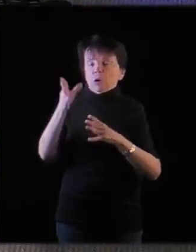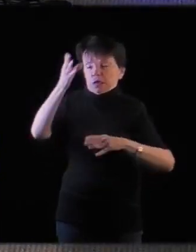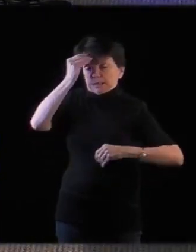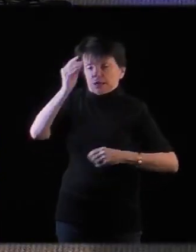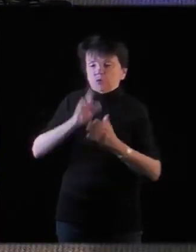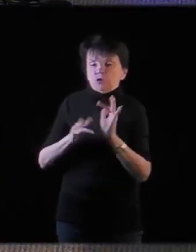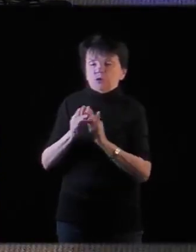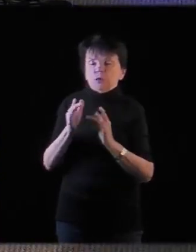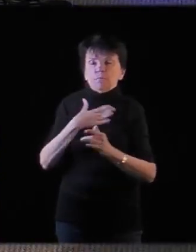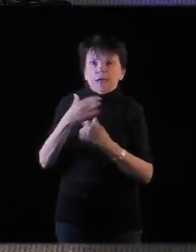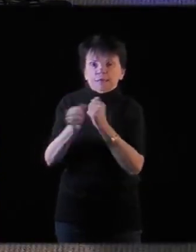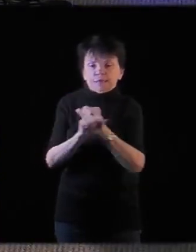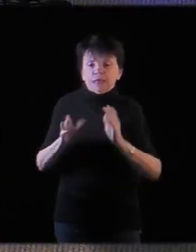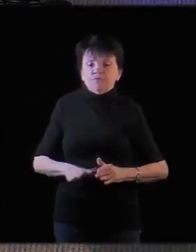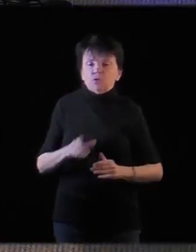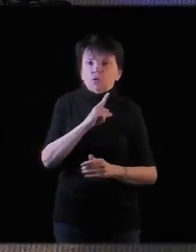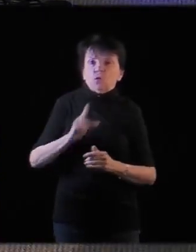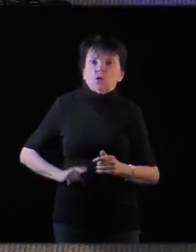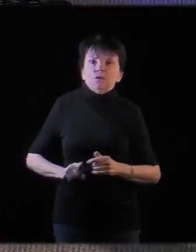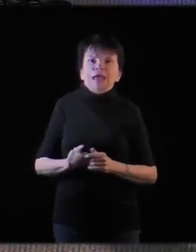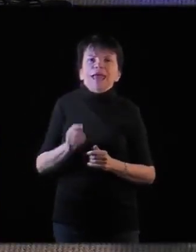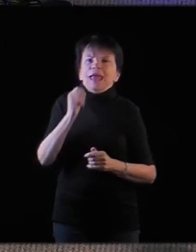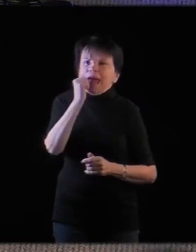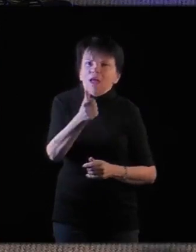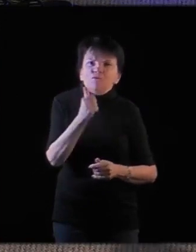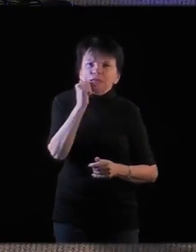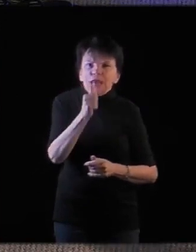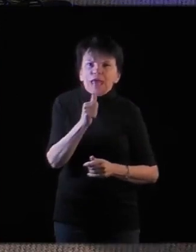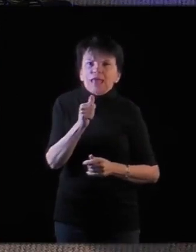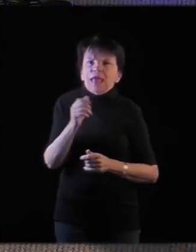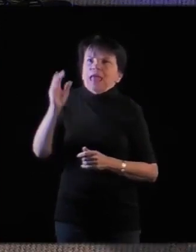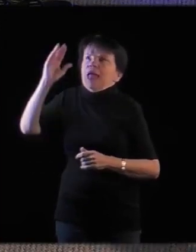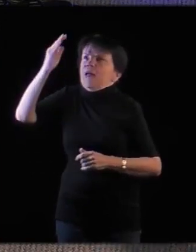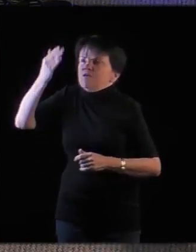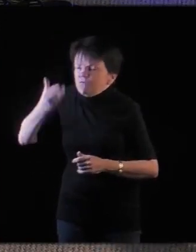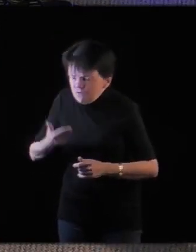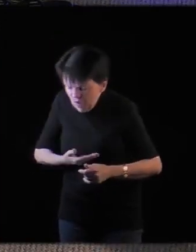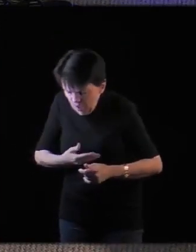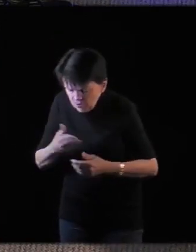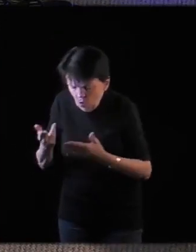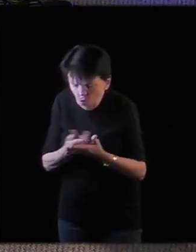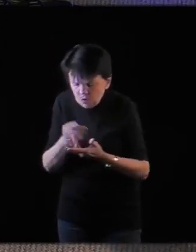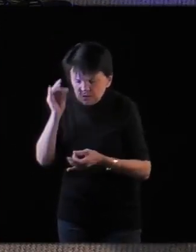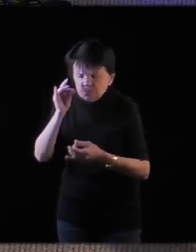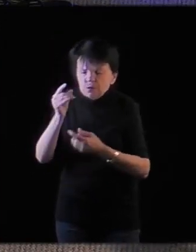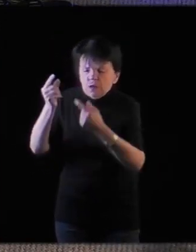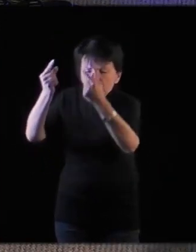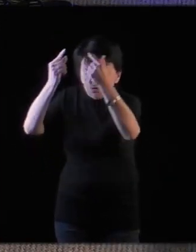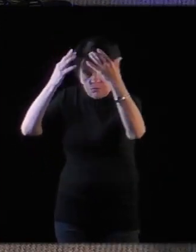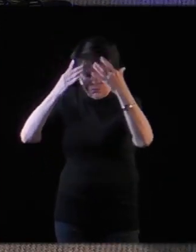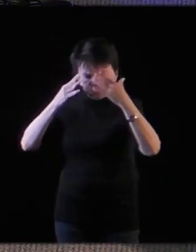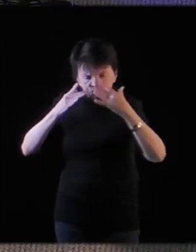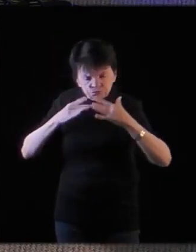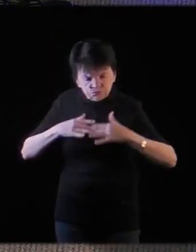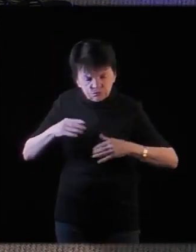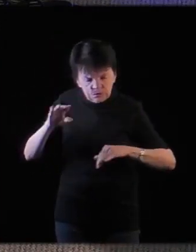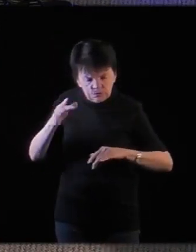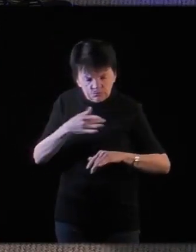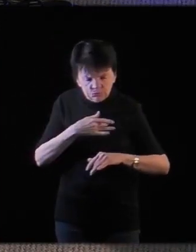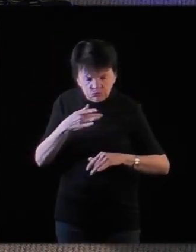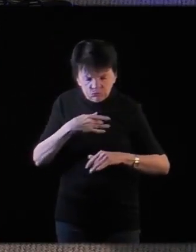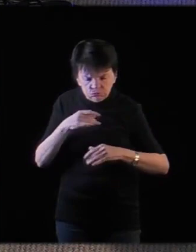and every day when you get up, you invite his presence. You invite the Holy Spirit to come near to you, to continue to direct your path,